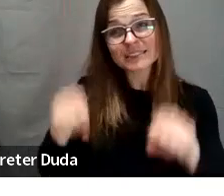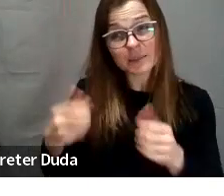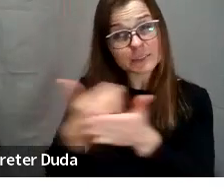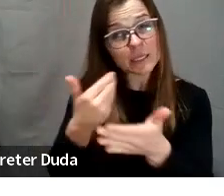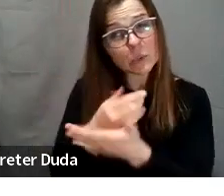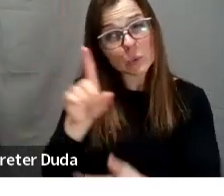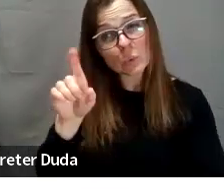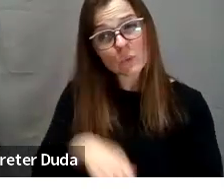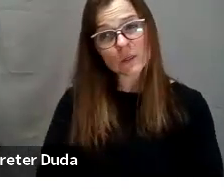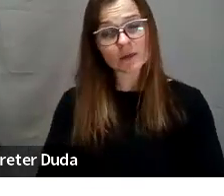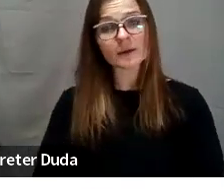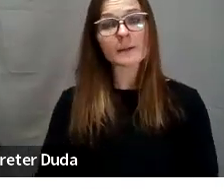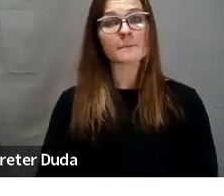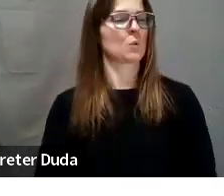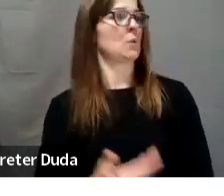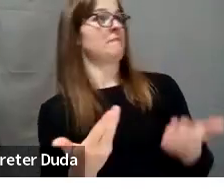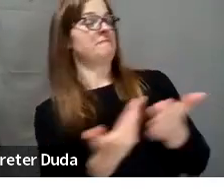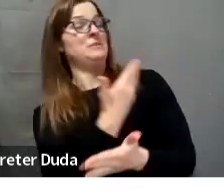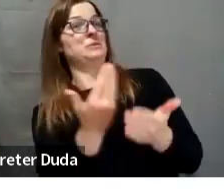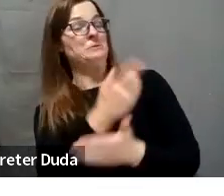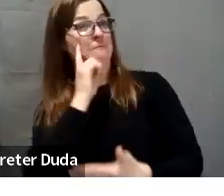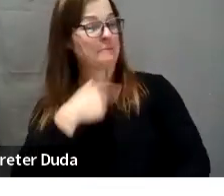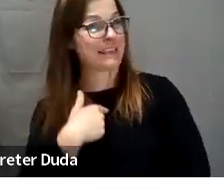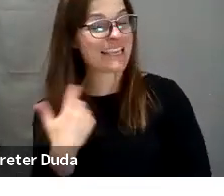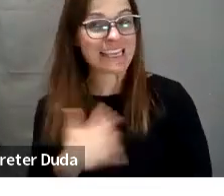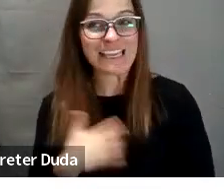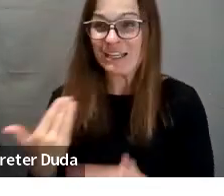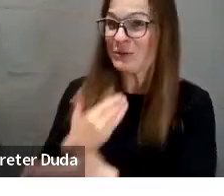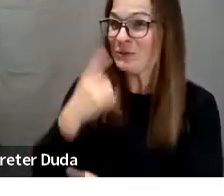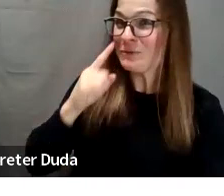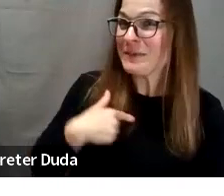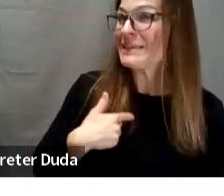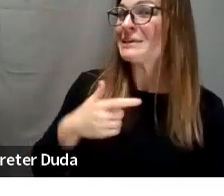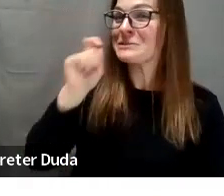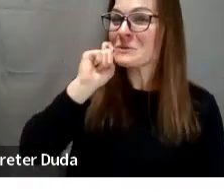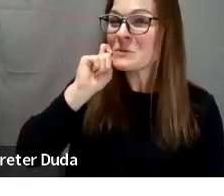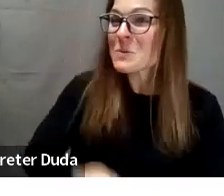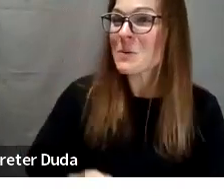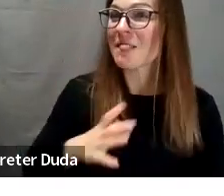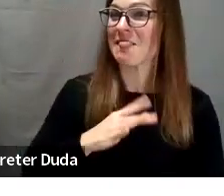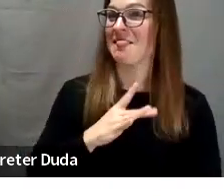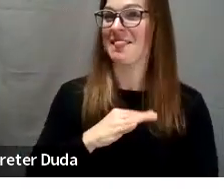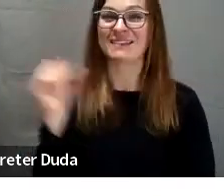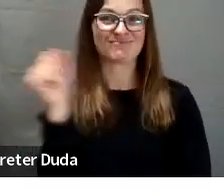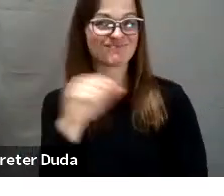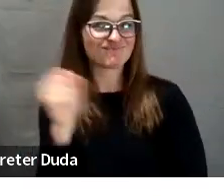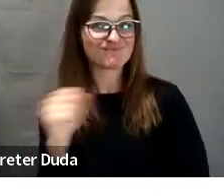folks? That was very new to me. Okay. That's so Yes. cool. Yeah.